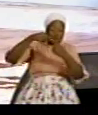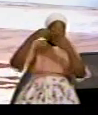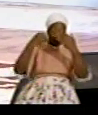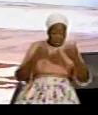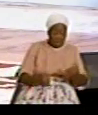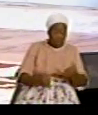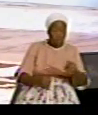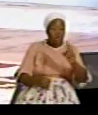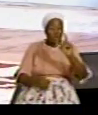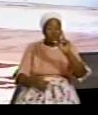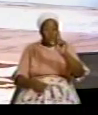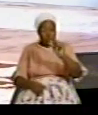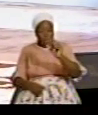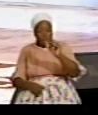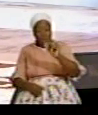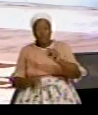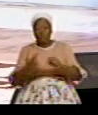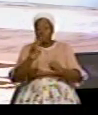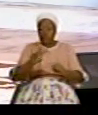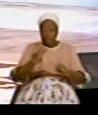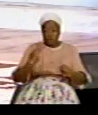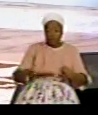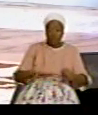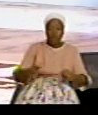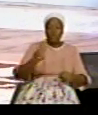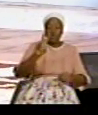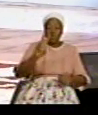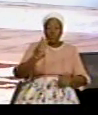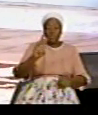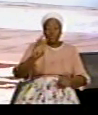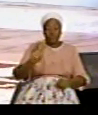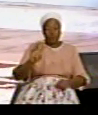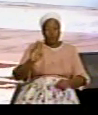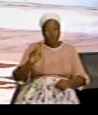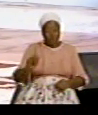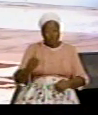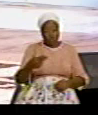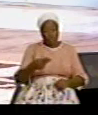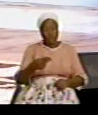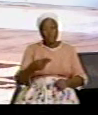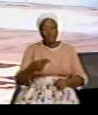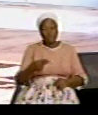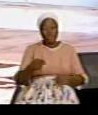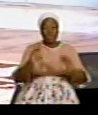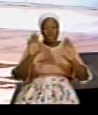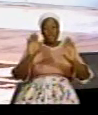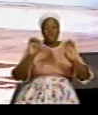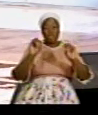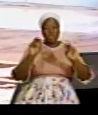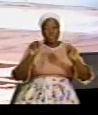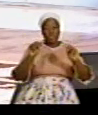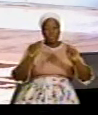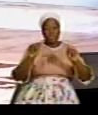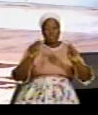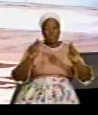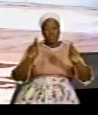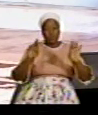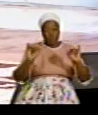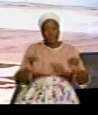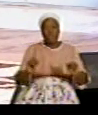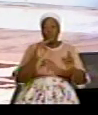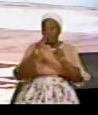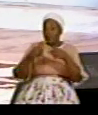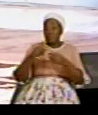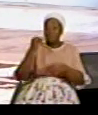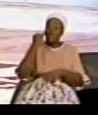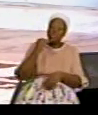2022, 21st century. If you go to Israel, the majority of those